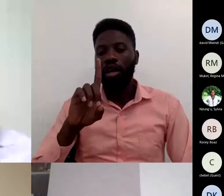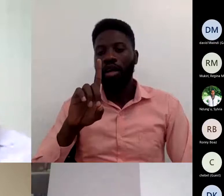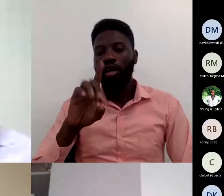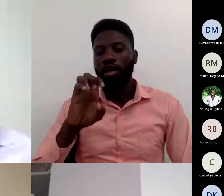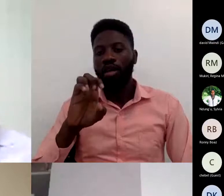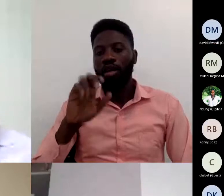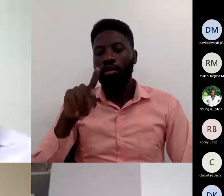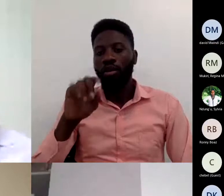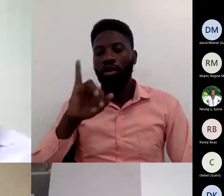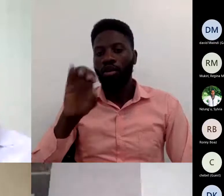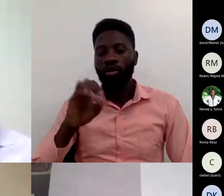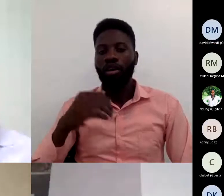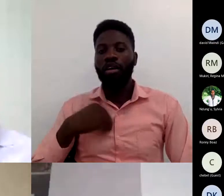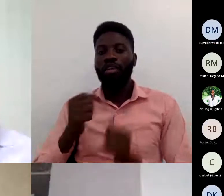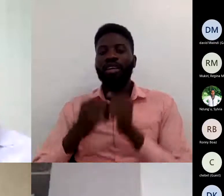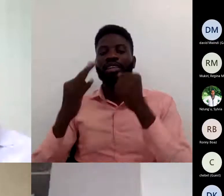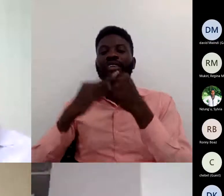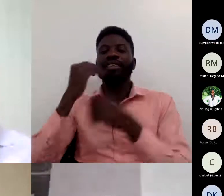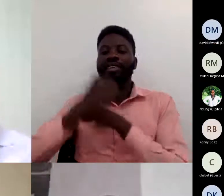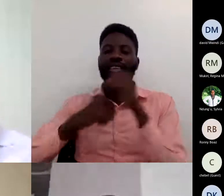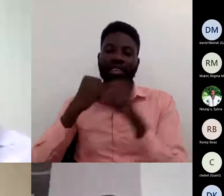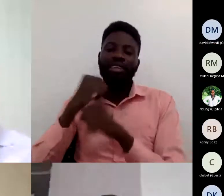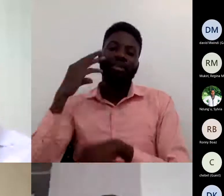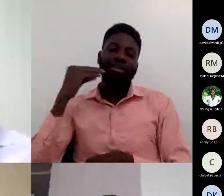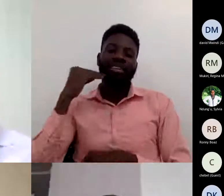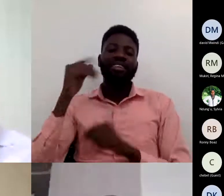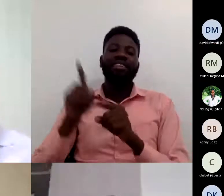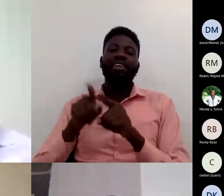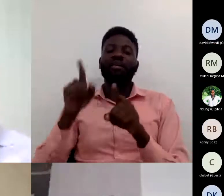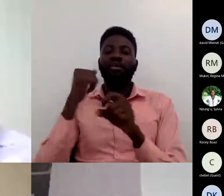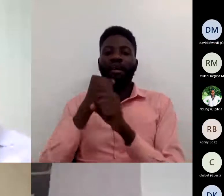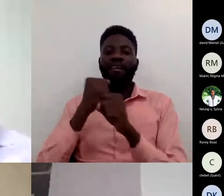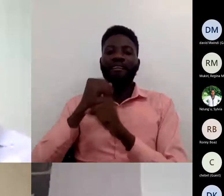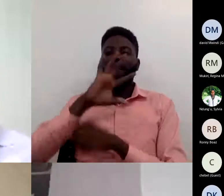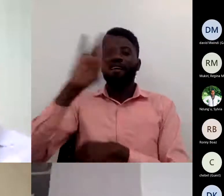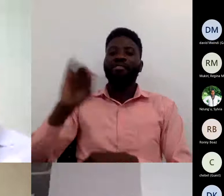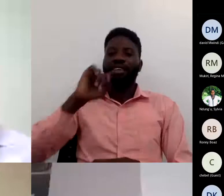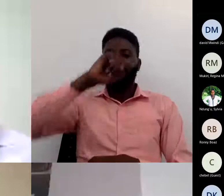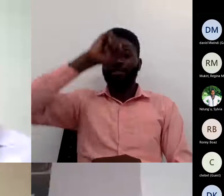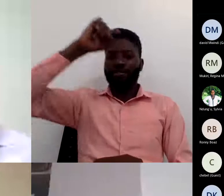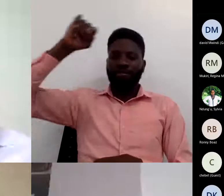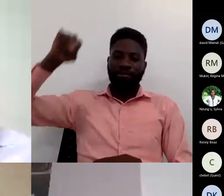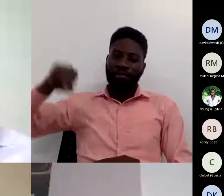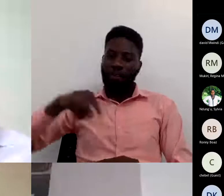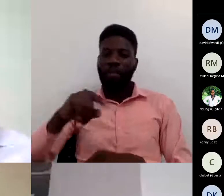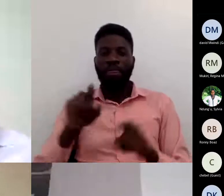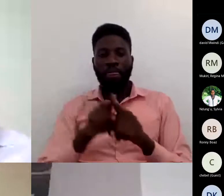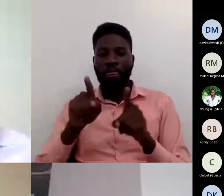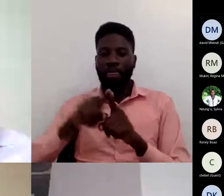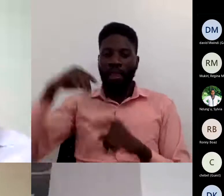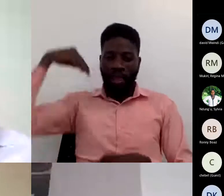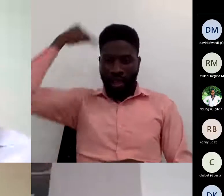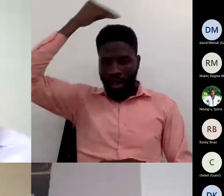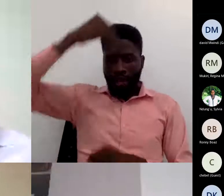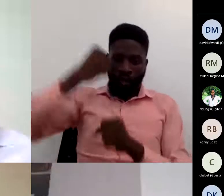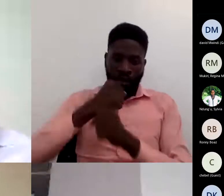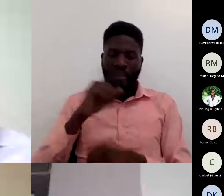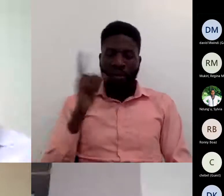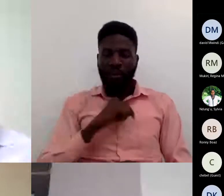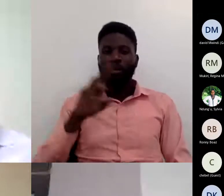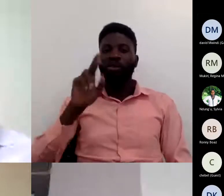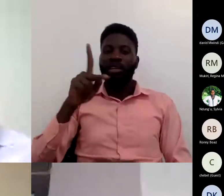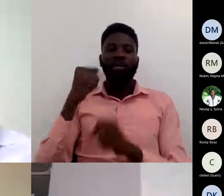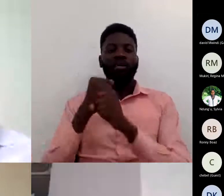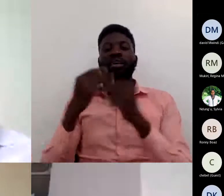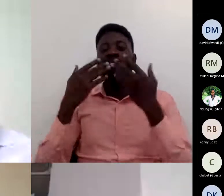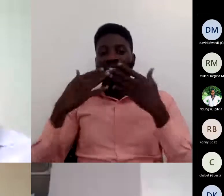experience, and he has, David, you've worked across Africa, across Middle East, and in the UK,